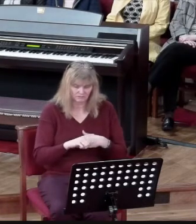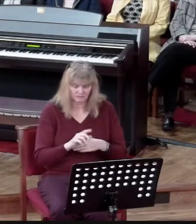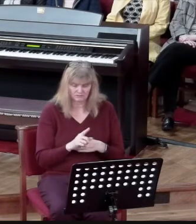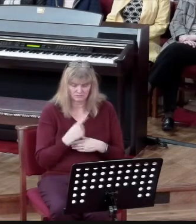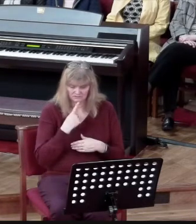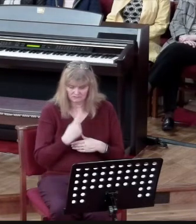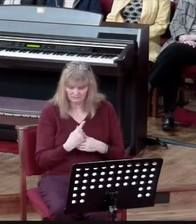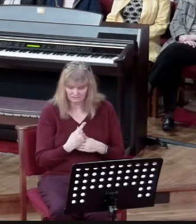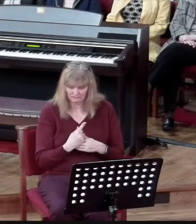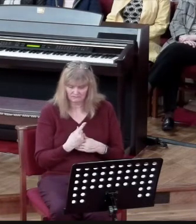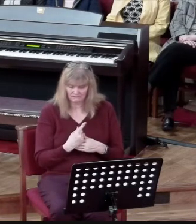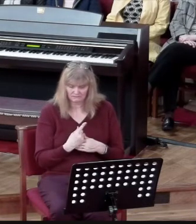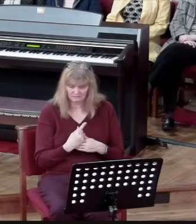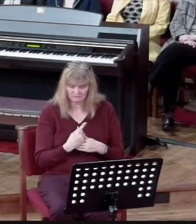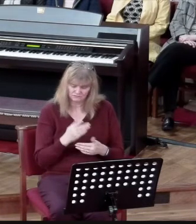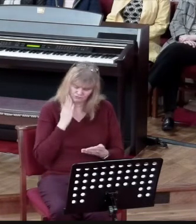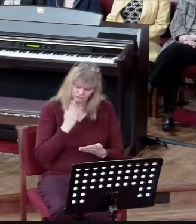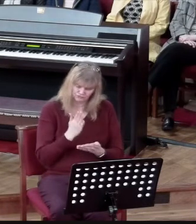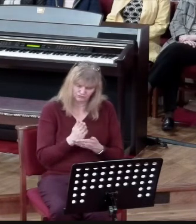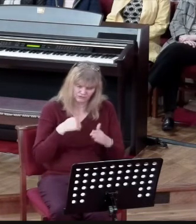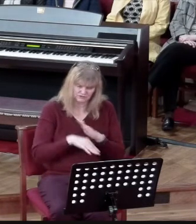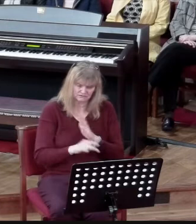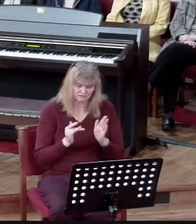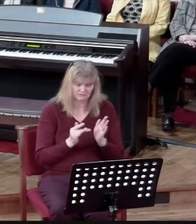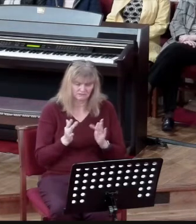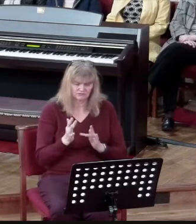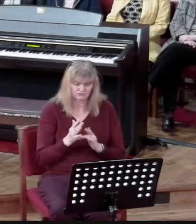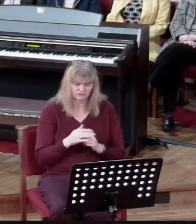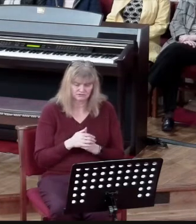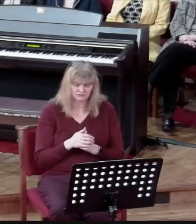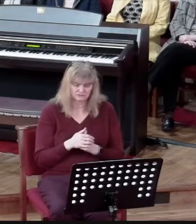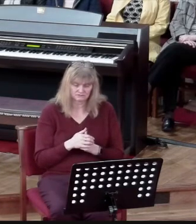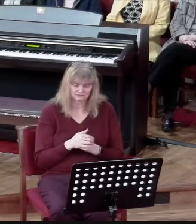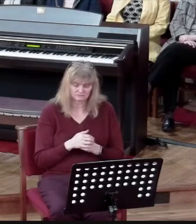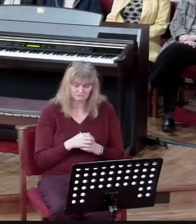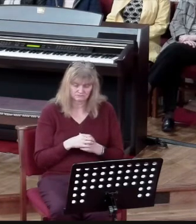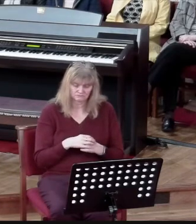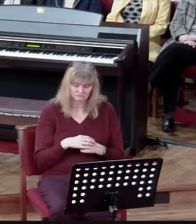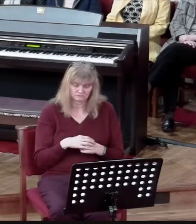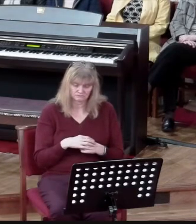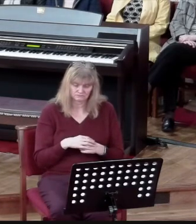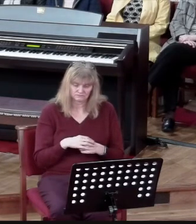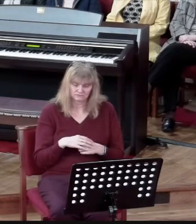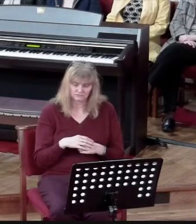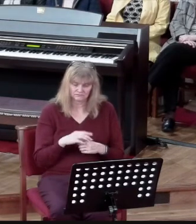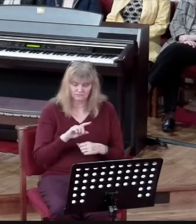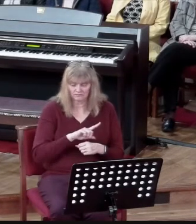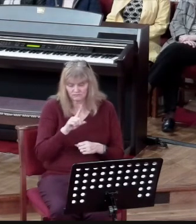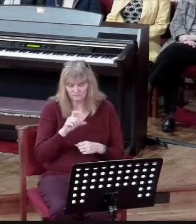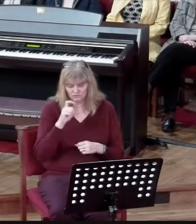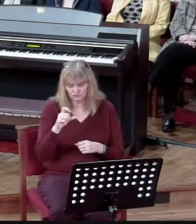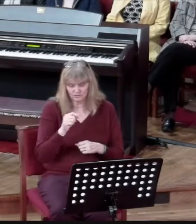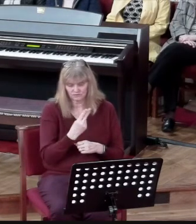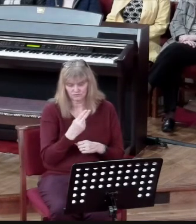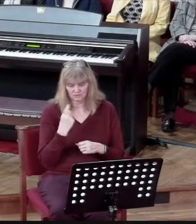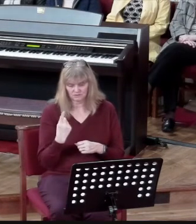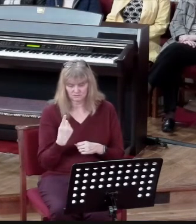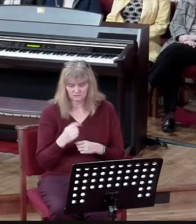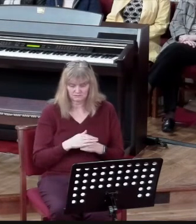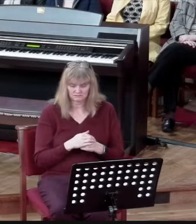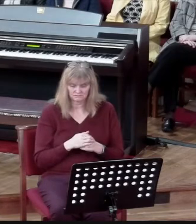of it. But the thing is, there are no copies anywhere of John's gospel without chapter 21. No one has